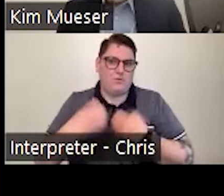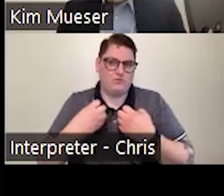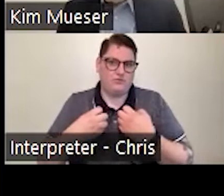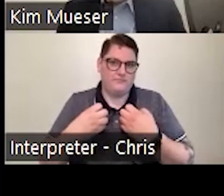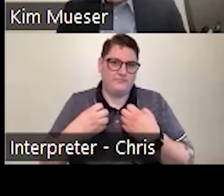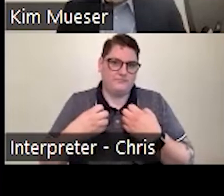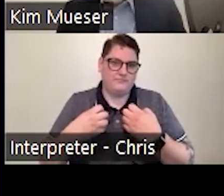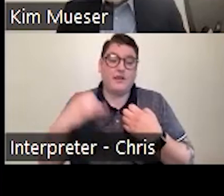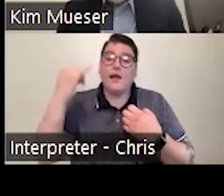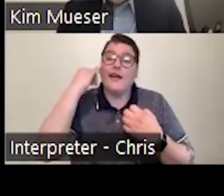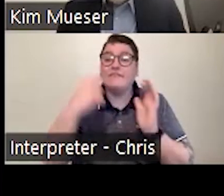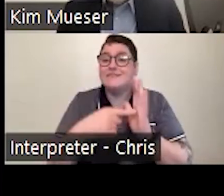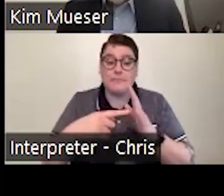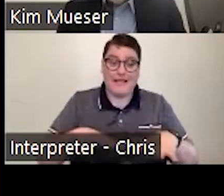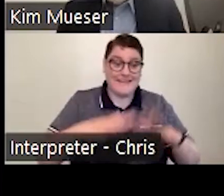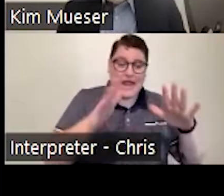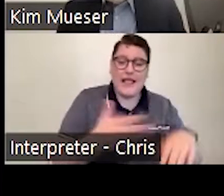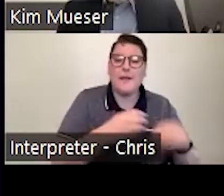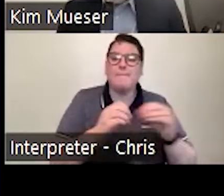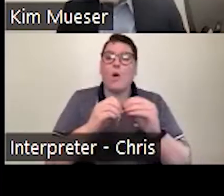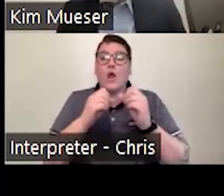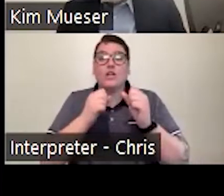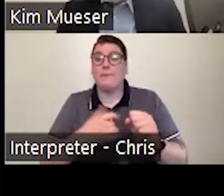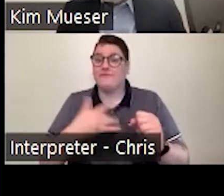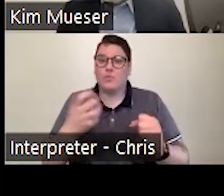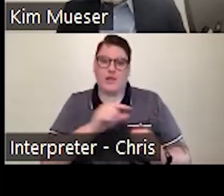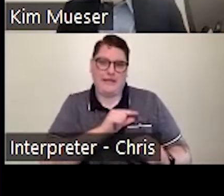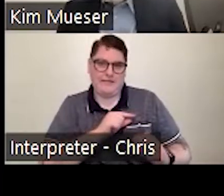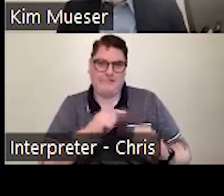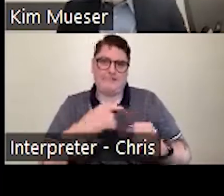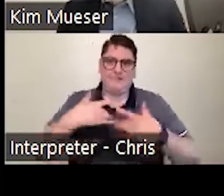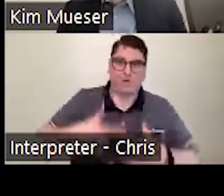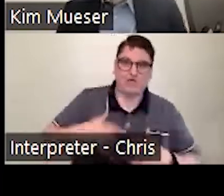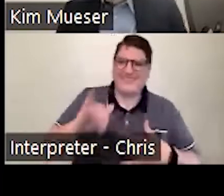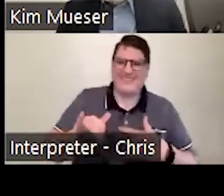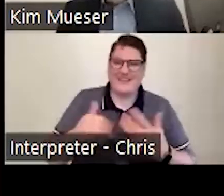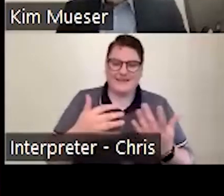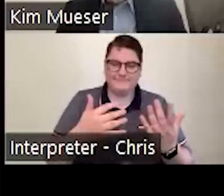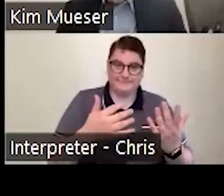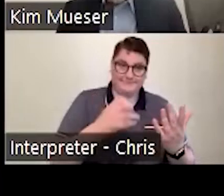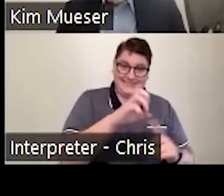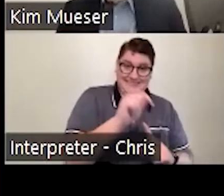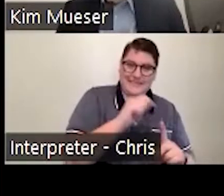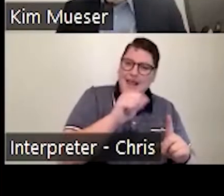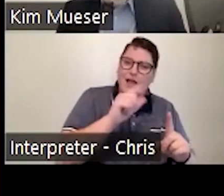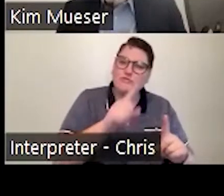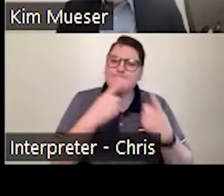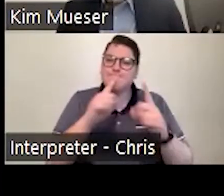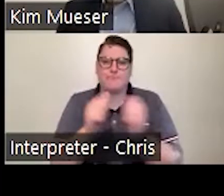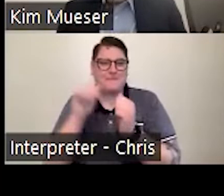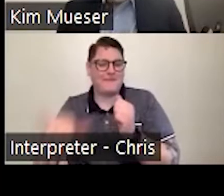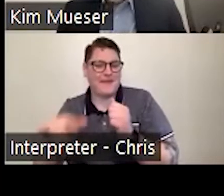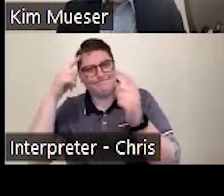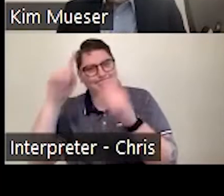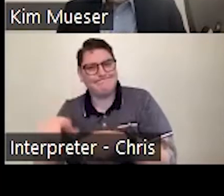guilt or shame, anger or depression, it may be less effective. And the reason is probably that the